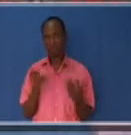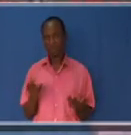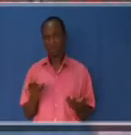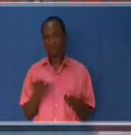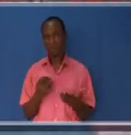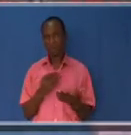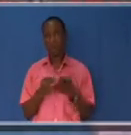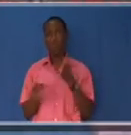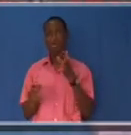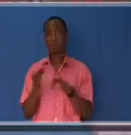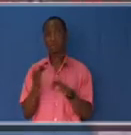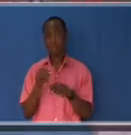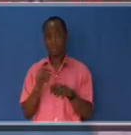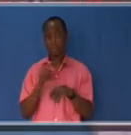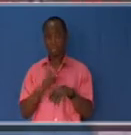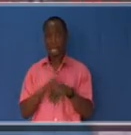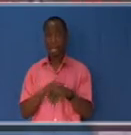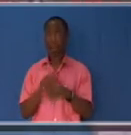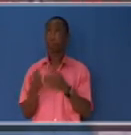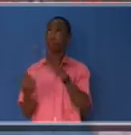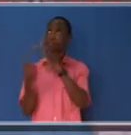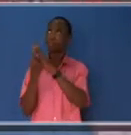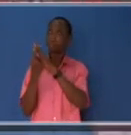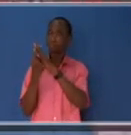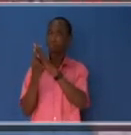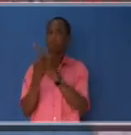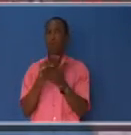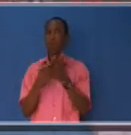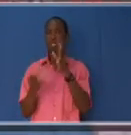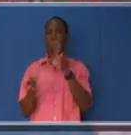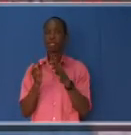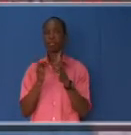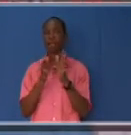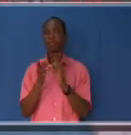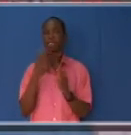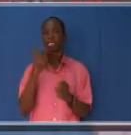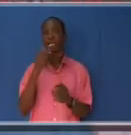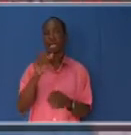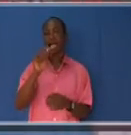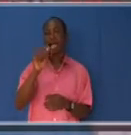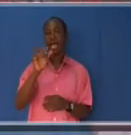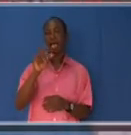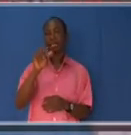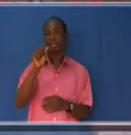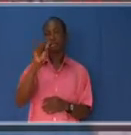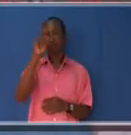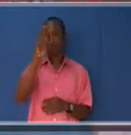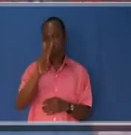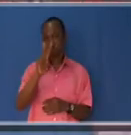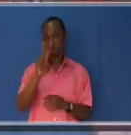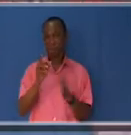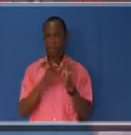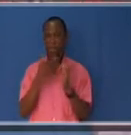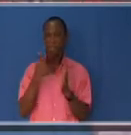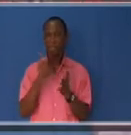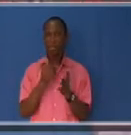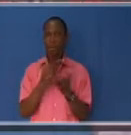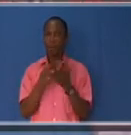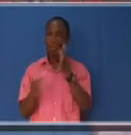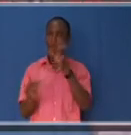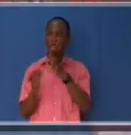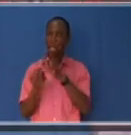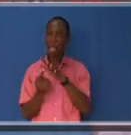no oyinu hu edi ti se tekirema wa papa mu eti se oja obesisi esuafo no ana asomafo no